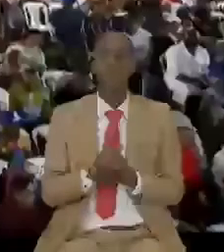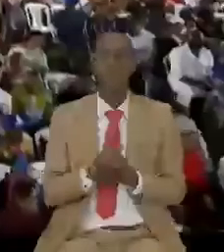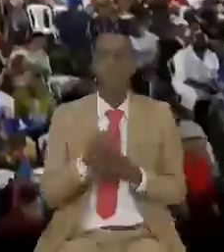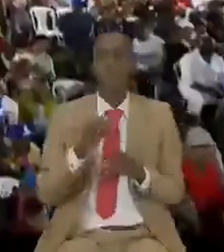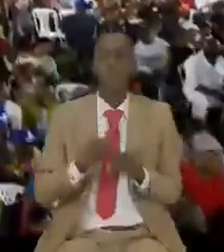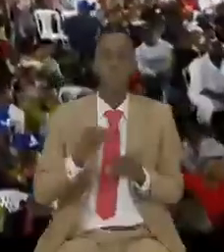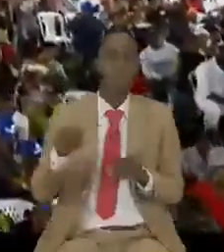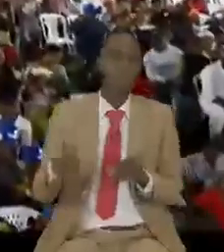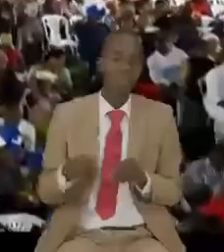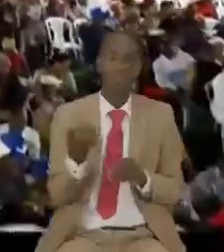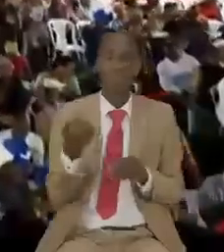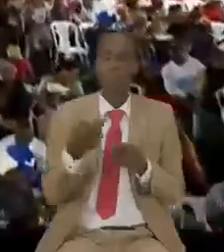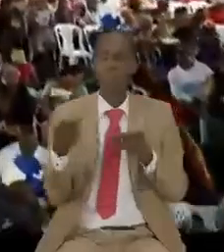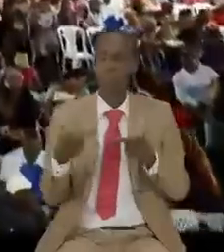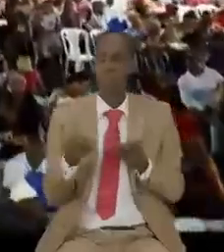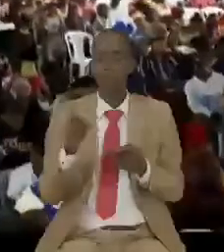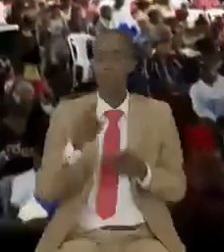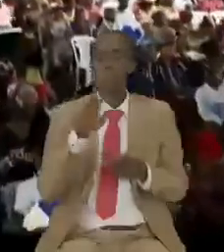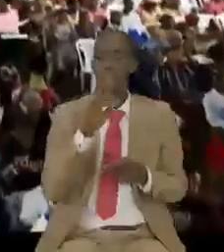location where you are,